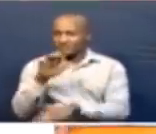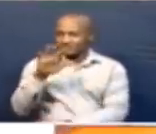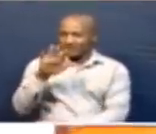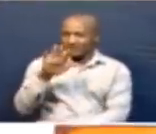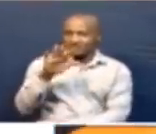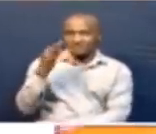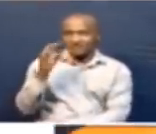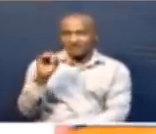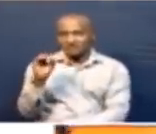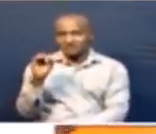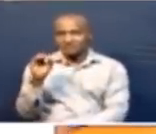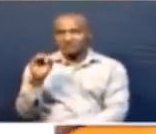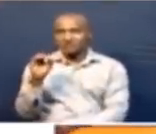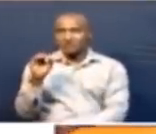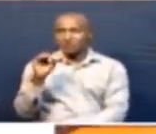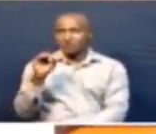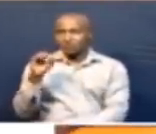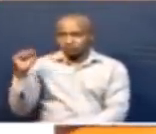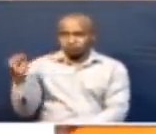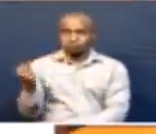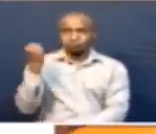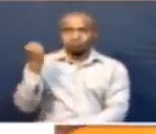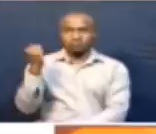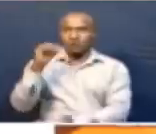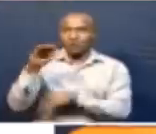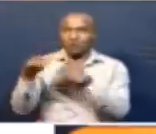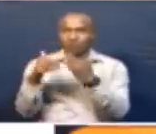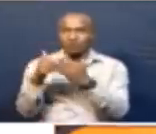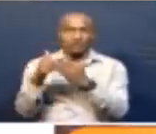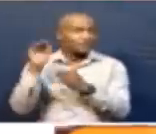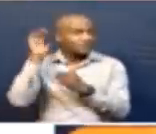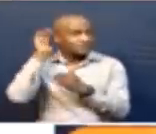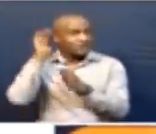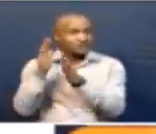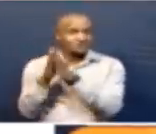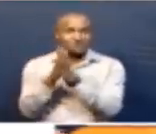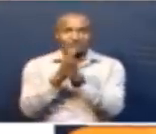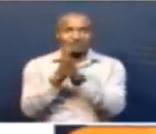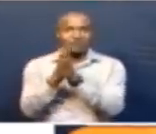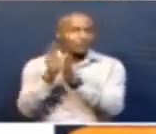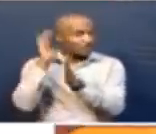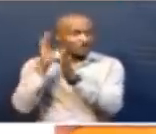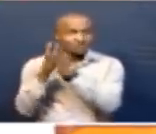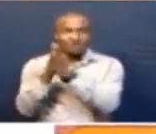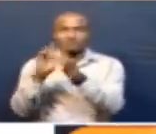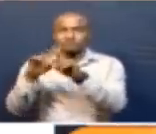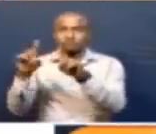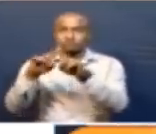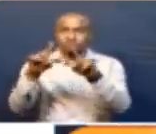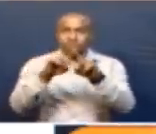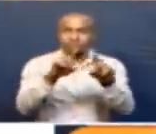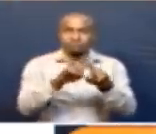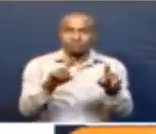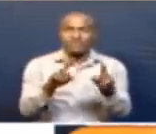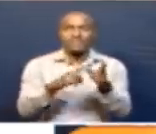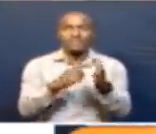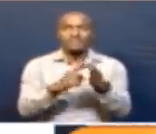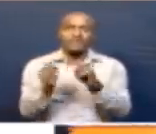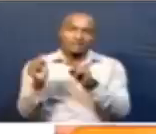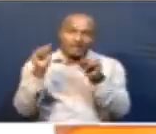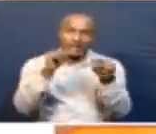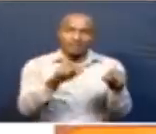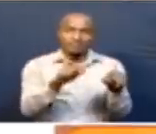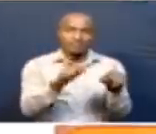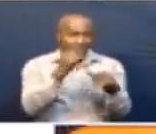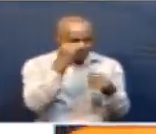like 5:30 when we were woken up. And then we heard the story. We had different. At first, we were hearing different stories. Mm-hmm. Then now we came to the last one